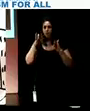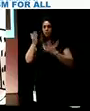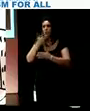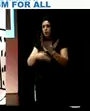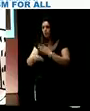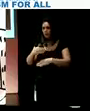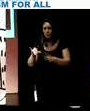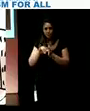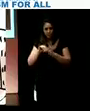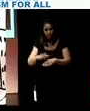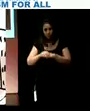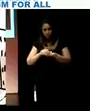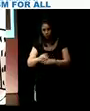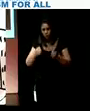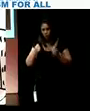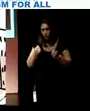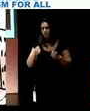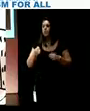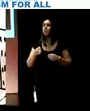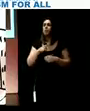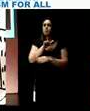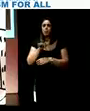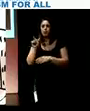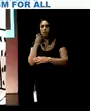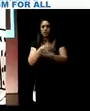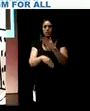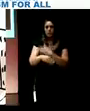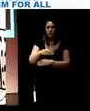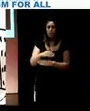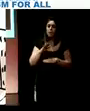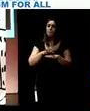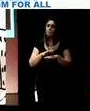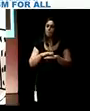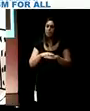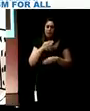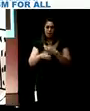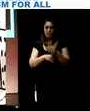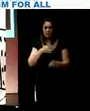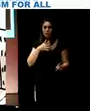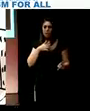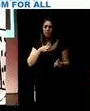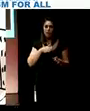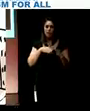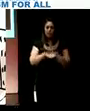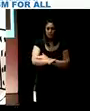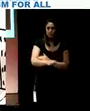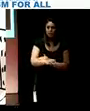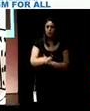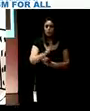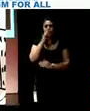tourist travels, and recommended a close cooperation with Association of Disabled People to